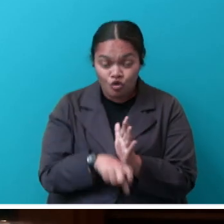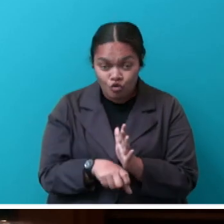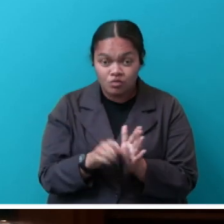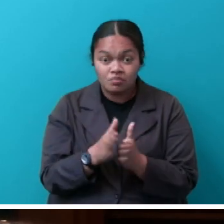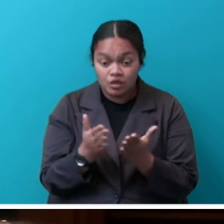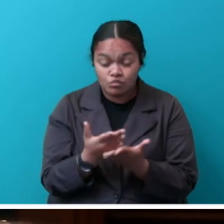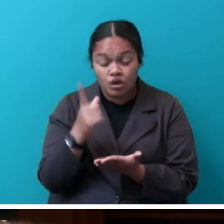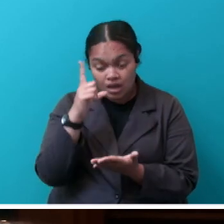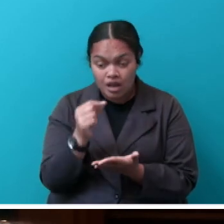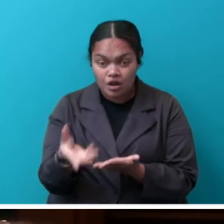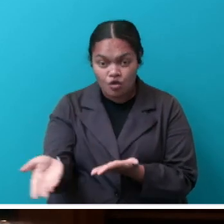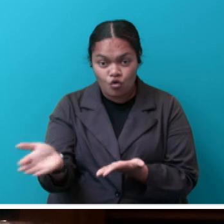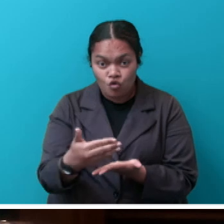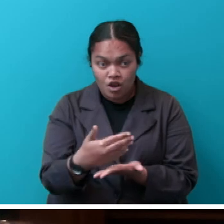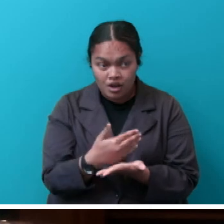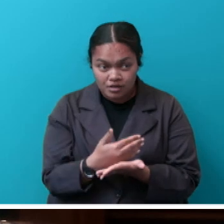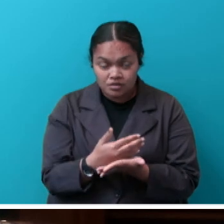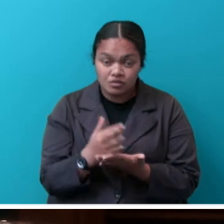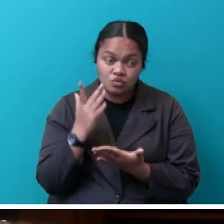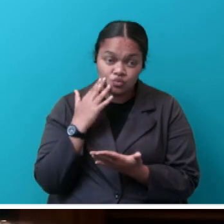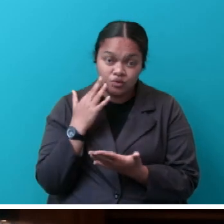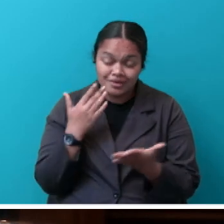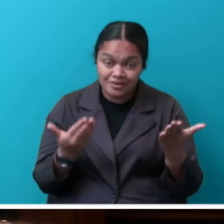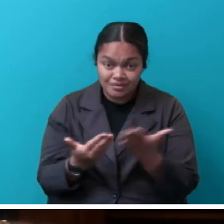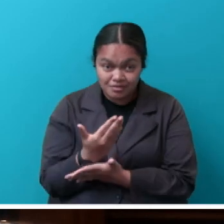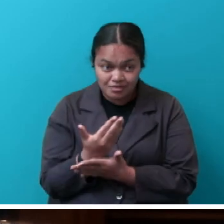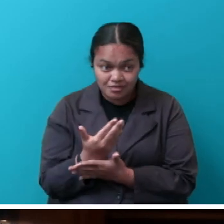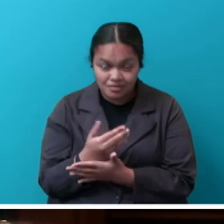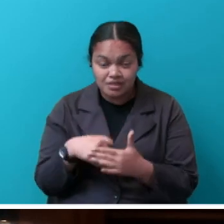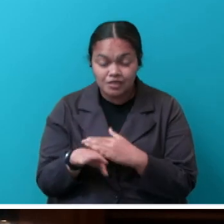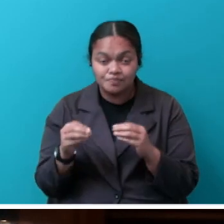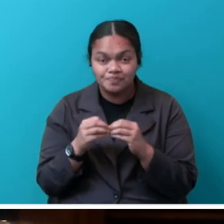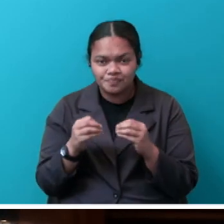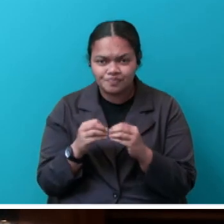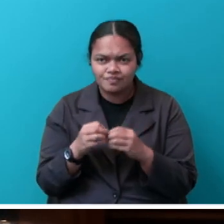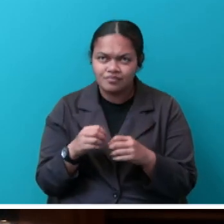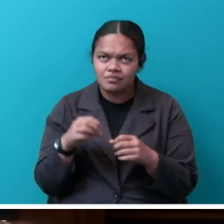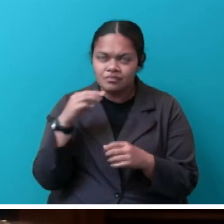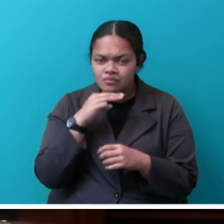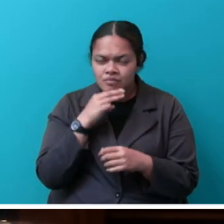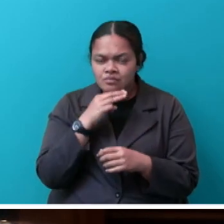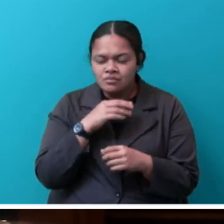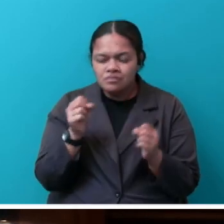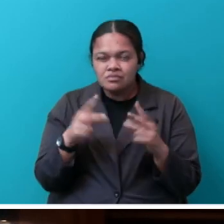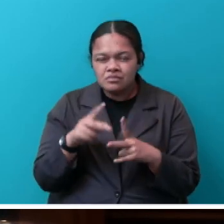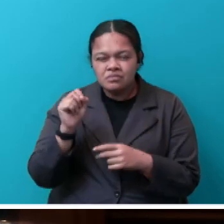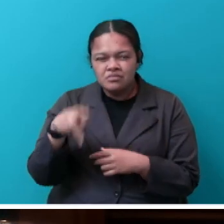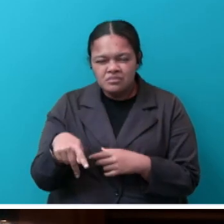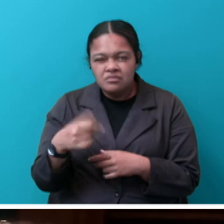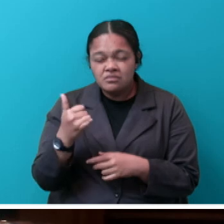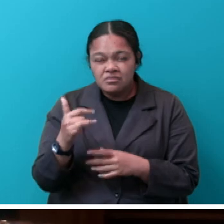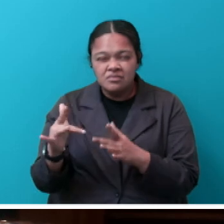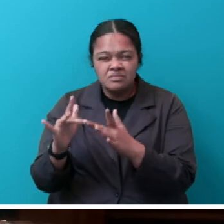collected at enrollment centres in Brisbane, Melbourne, Sydney, and Perth, or mailed